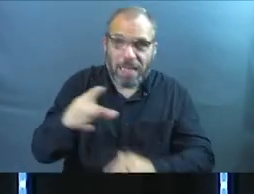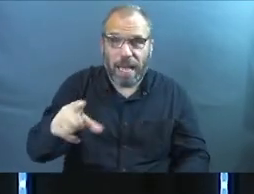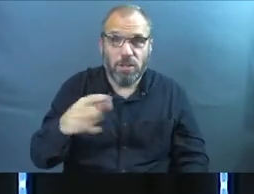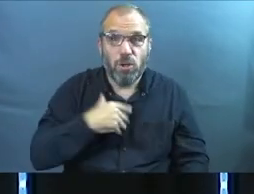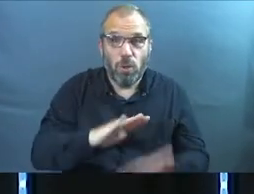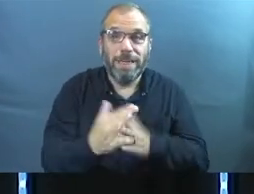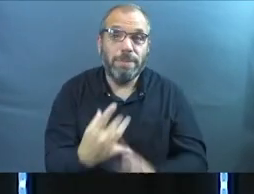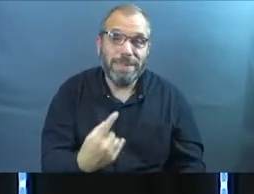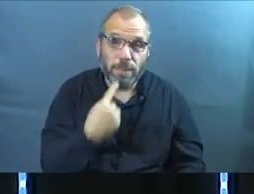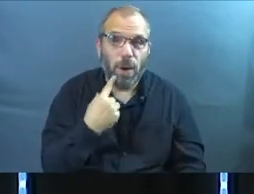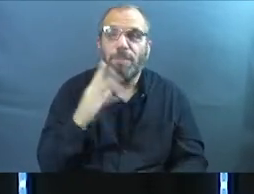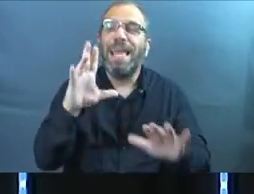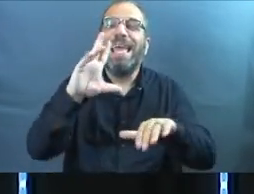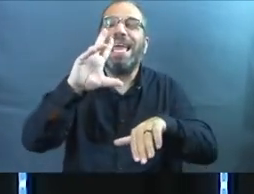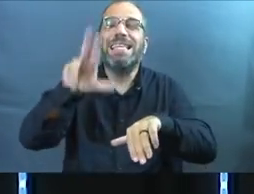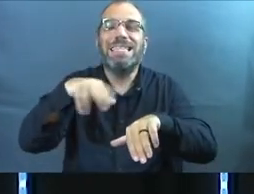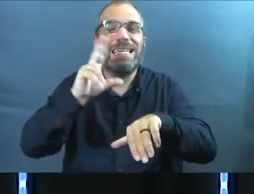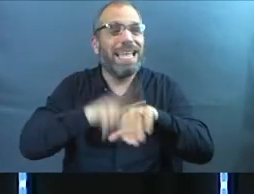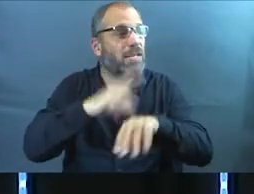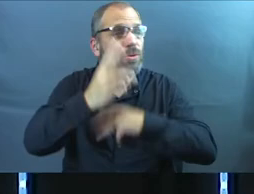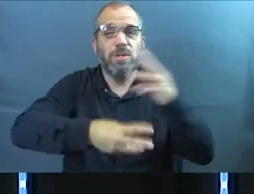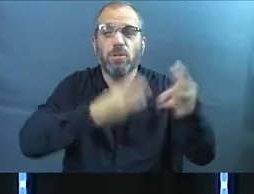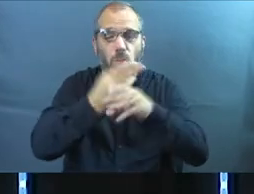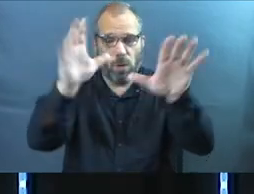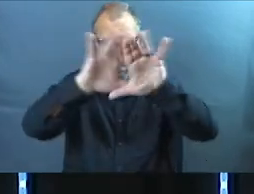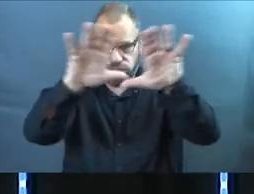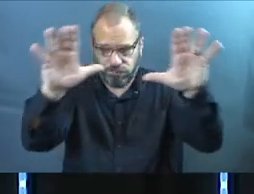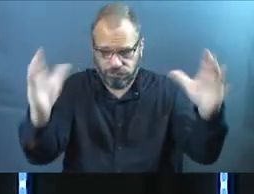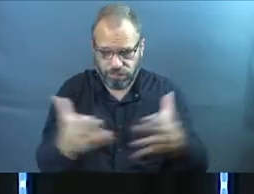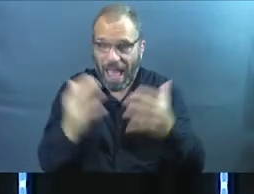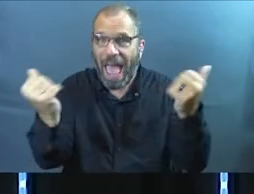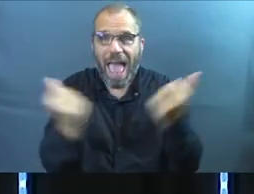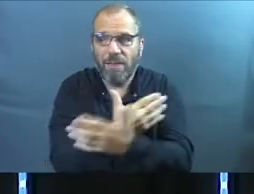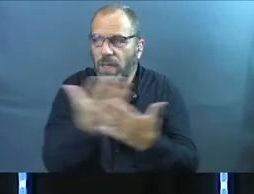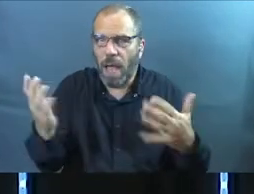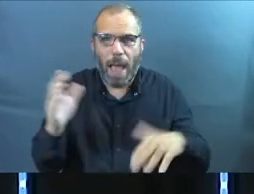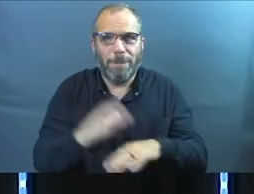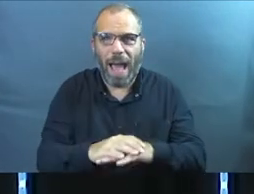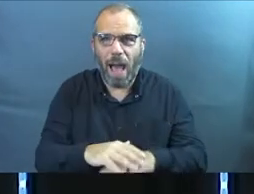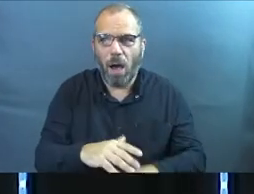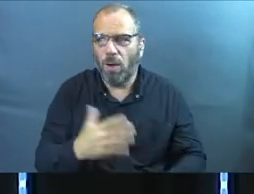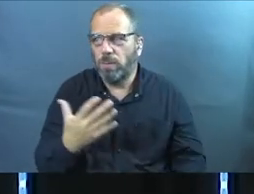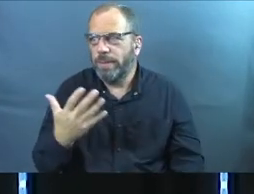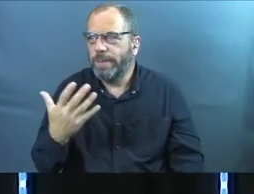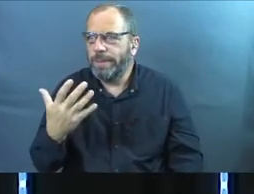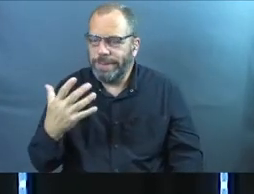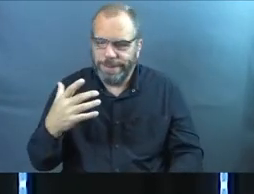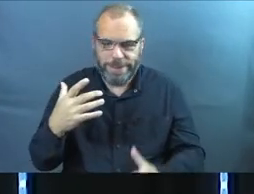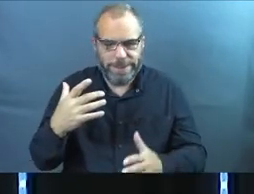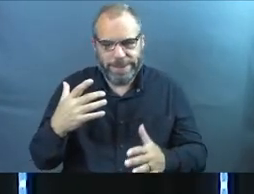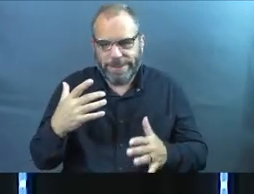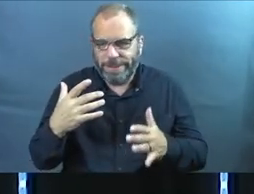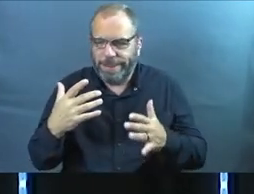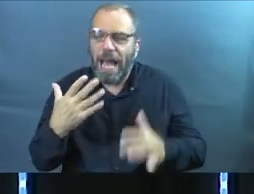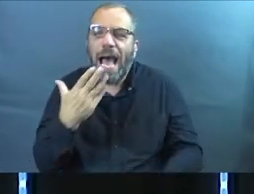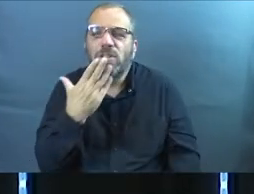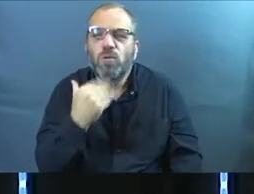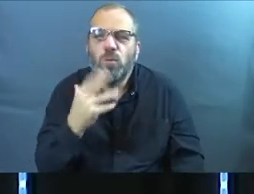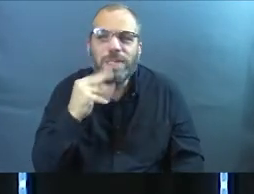to get disappointed. It's the nature of everything in this world. Everything is about cotton candy depth to it in this